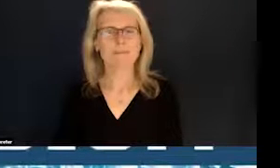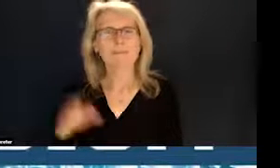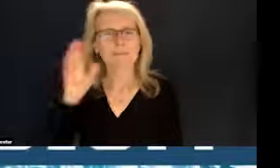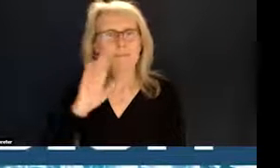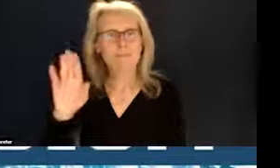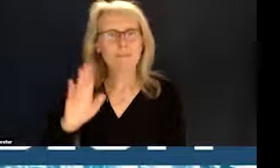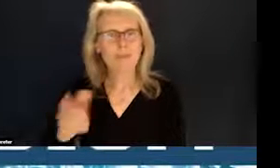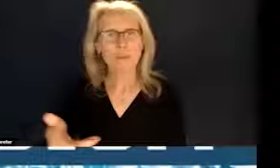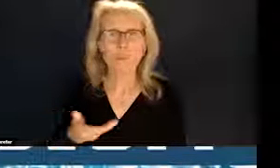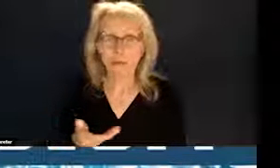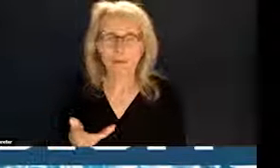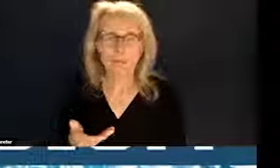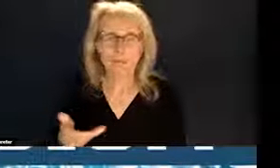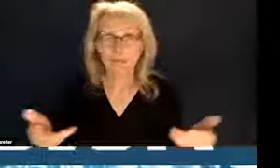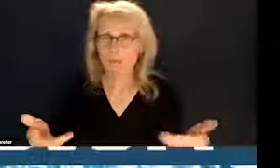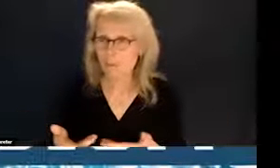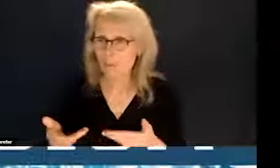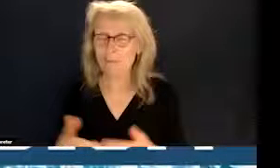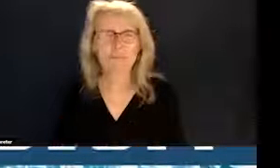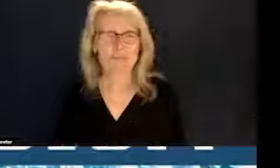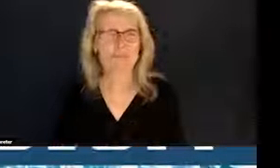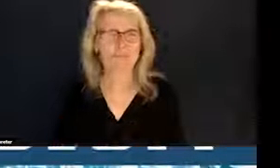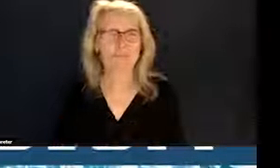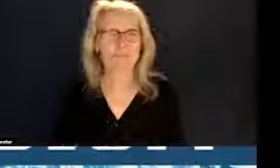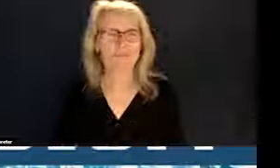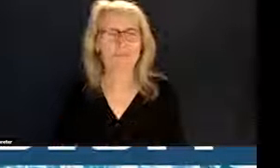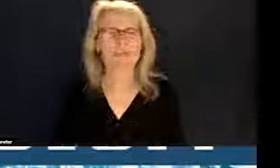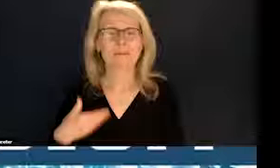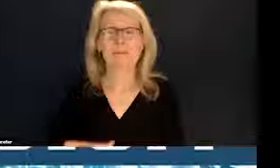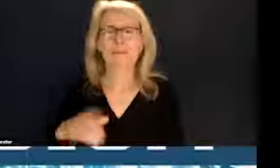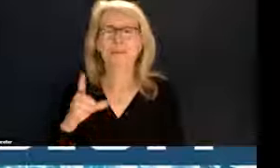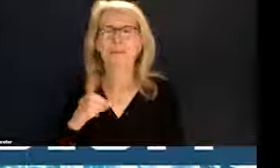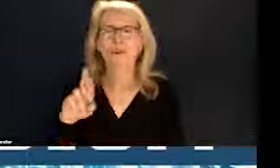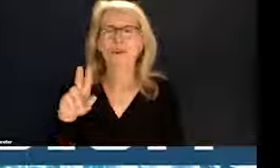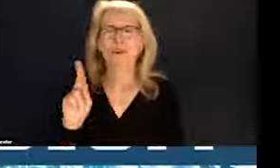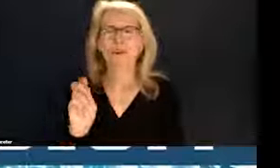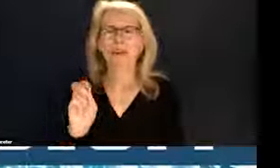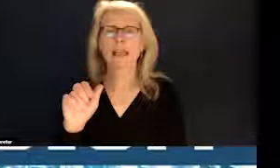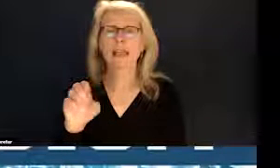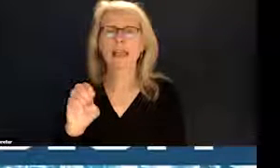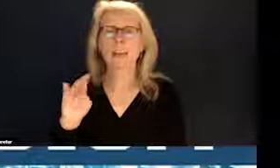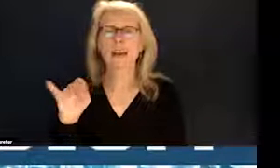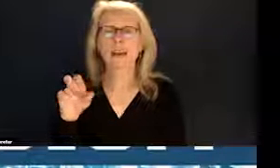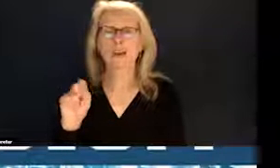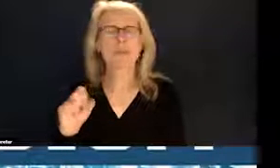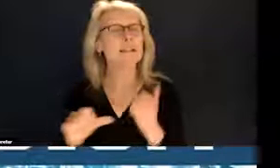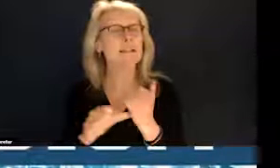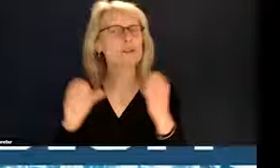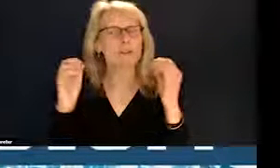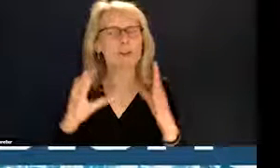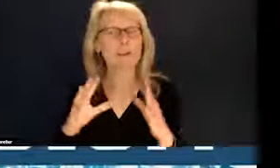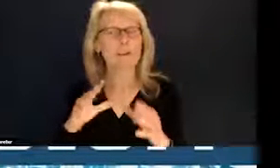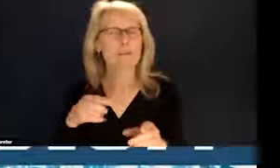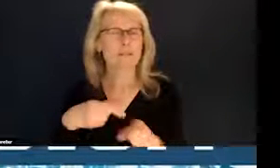Hello and welcome, everyone. My name is Dr. Kaylee Byers. I'm an assistant professor in the Faculty of Health Sciences at Simon